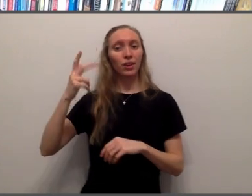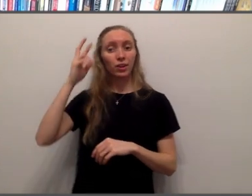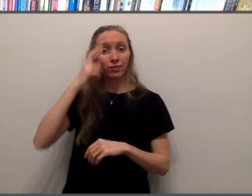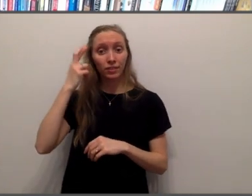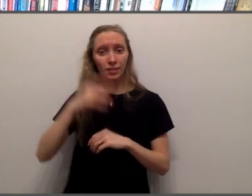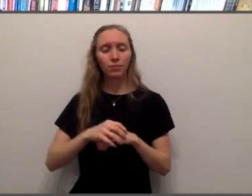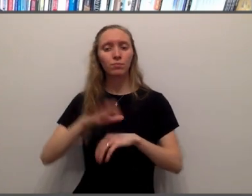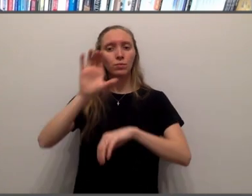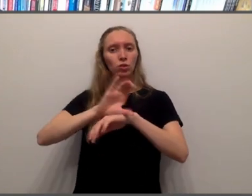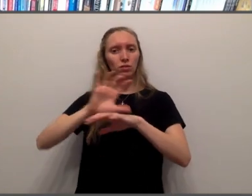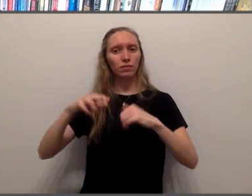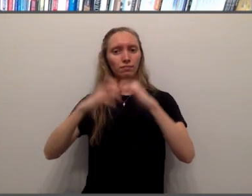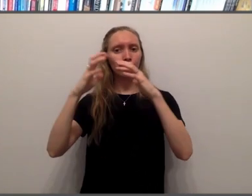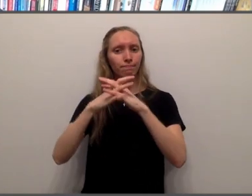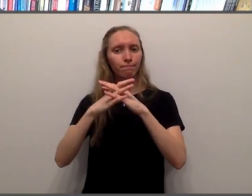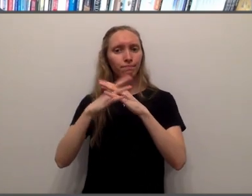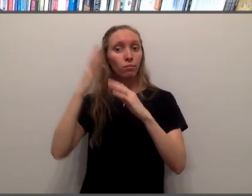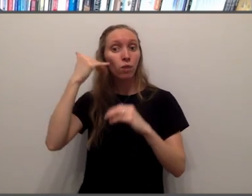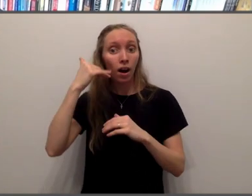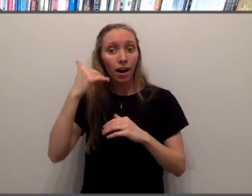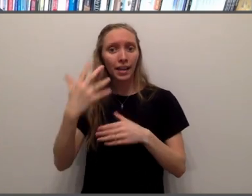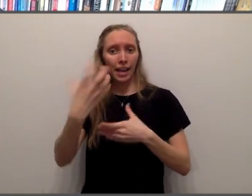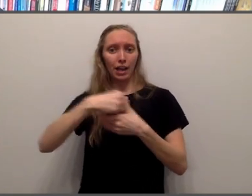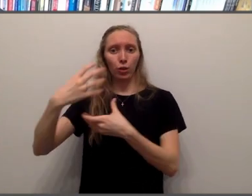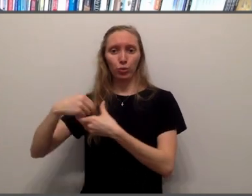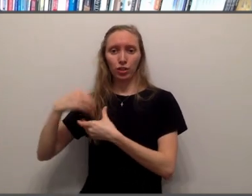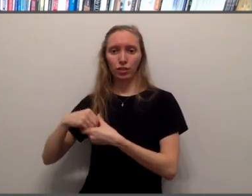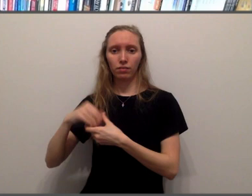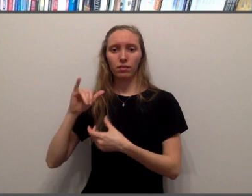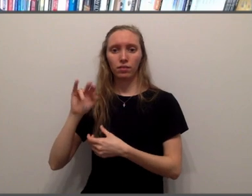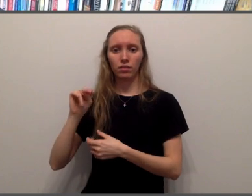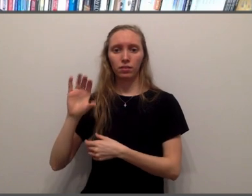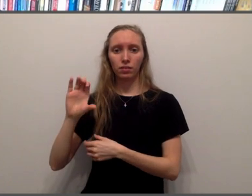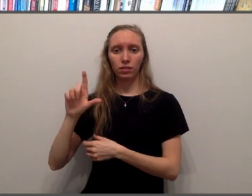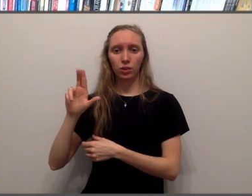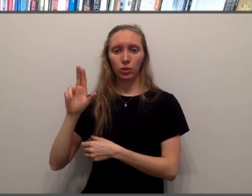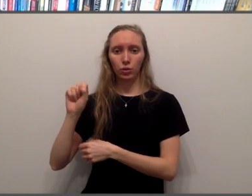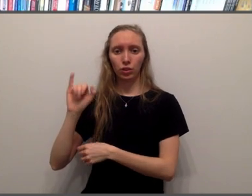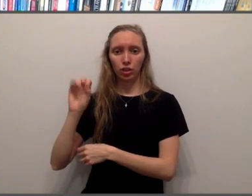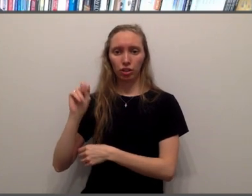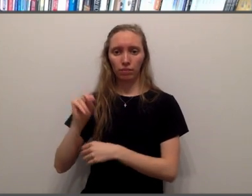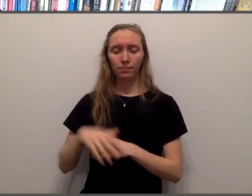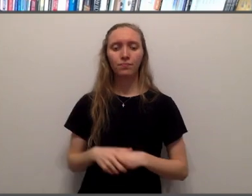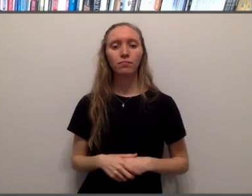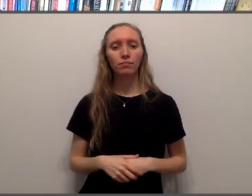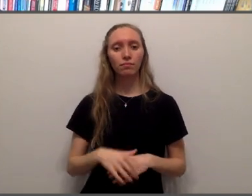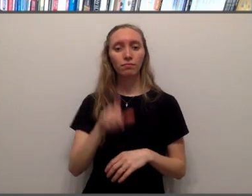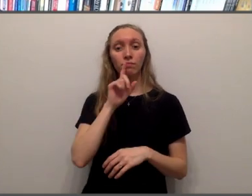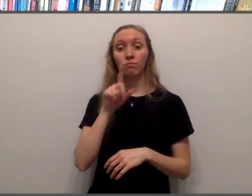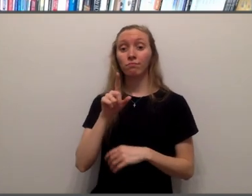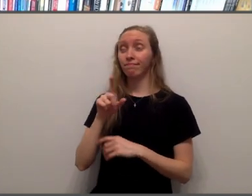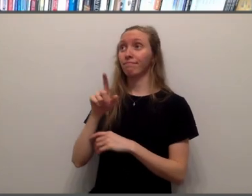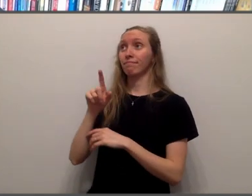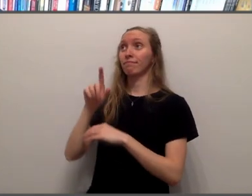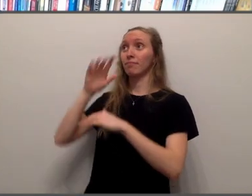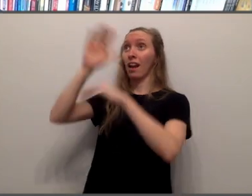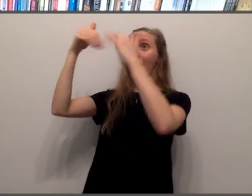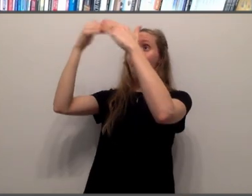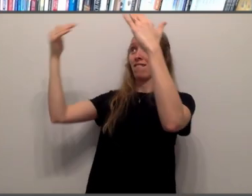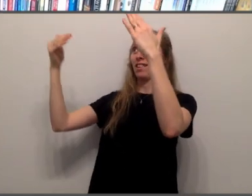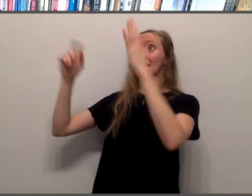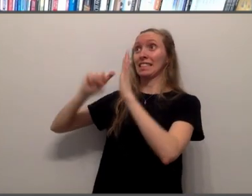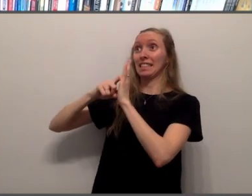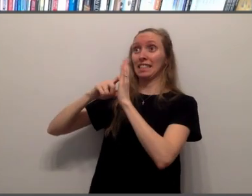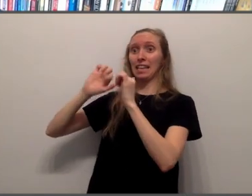verse 9, he's 19, that he will give the keys to the kingdom of heaven to the local